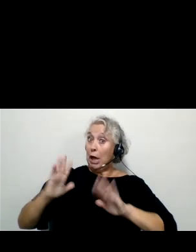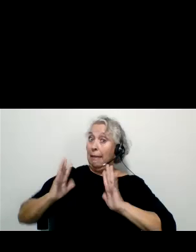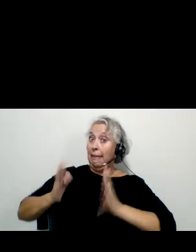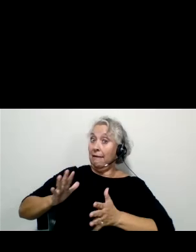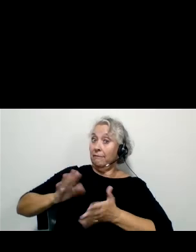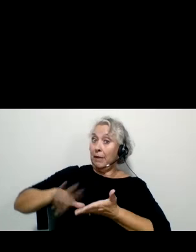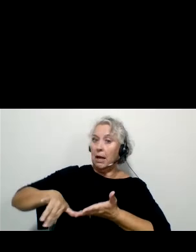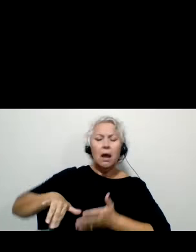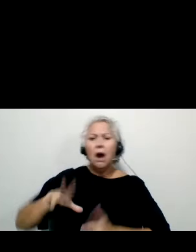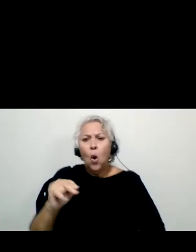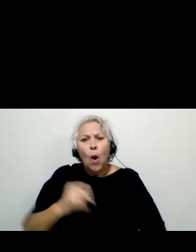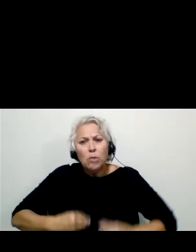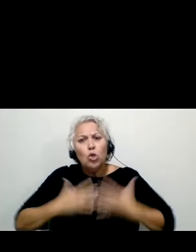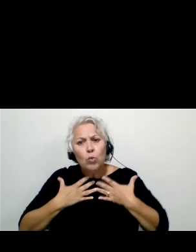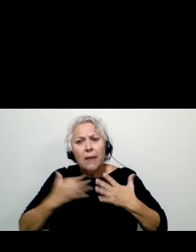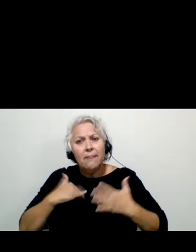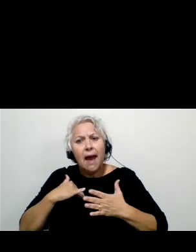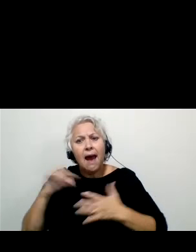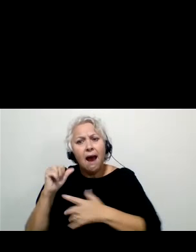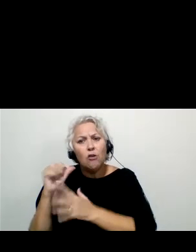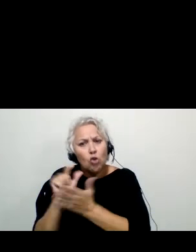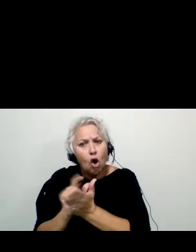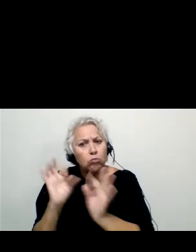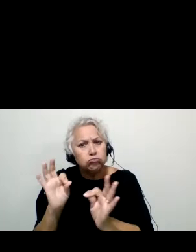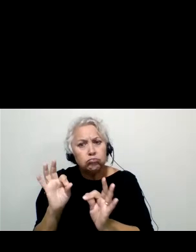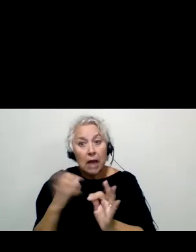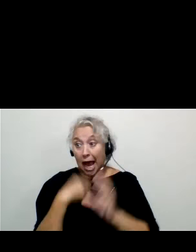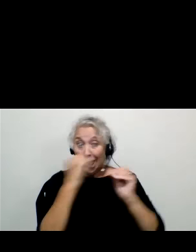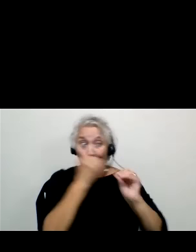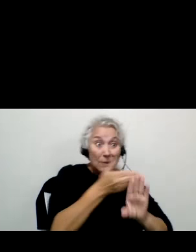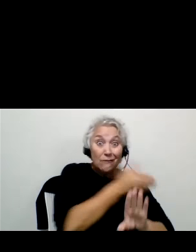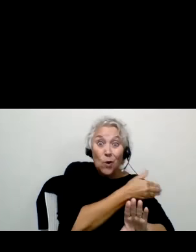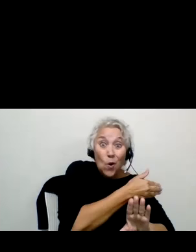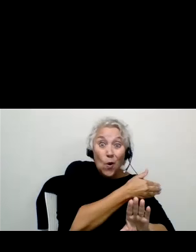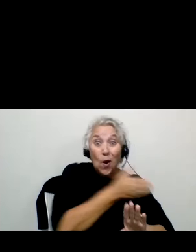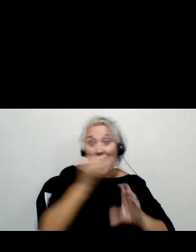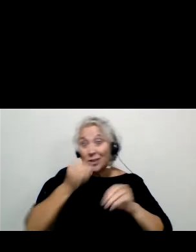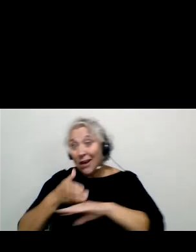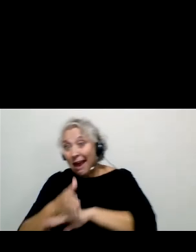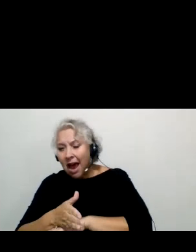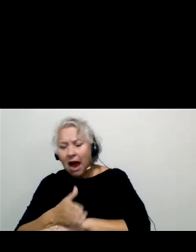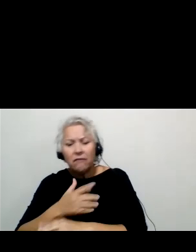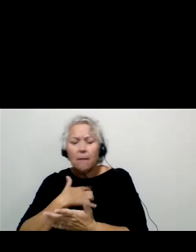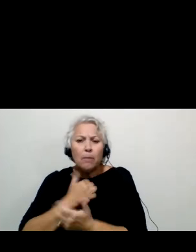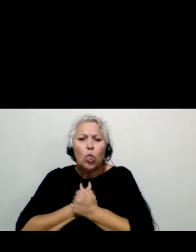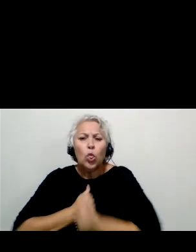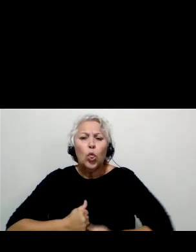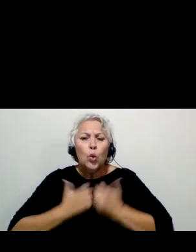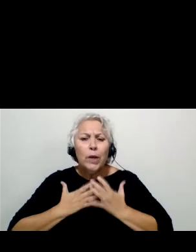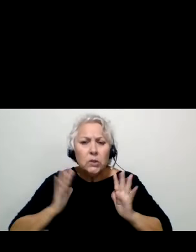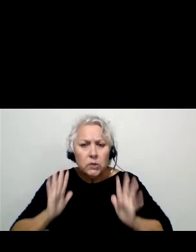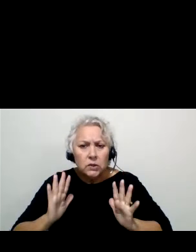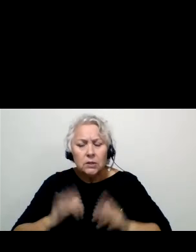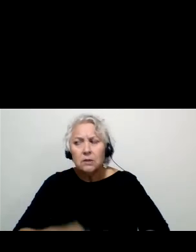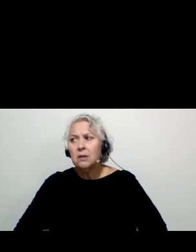wrong, I'm thrilled that we have No Child Left Behind. I was teaching before No Child Left Behind, and I taught after No Child Left Behind. And I will tell